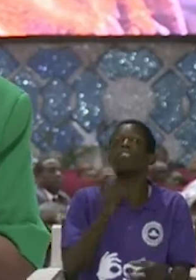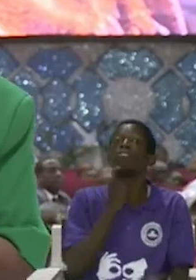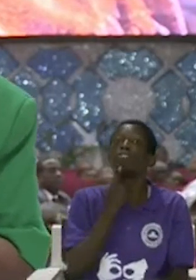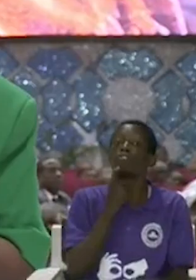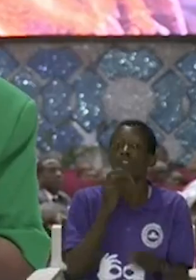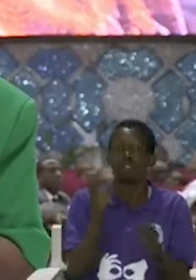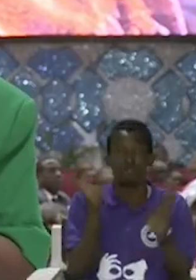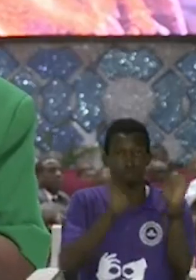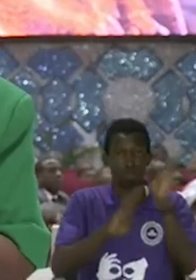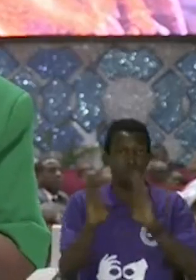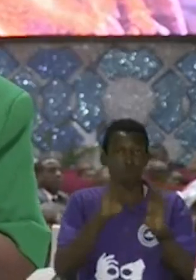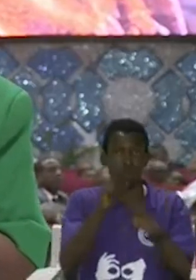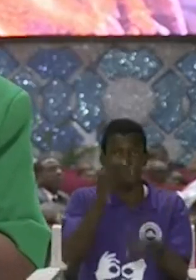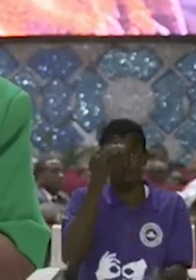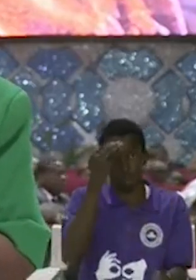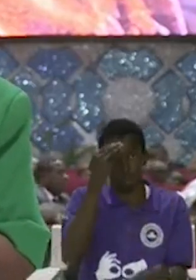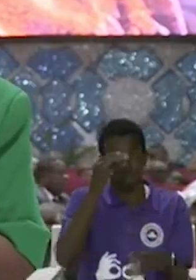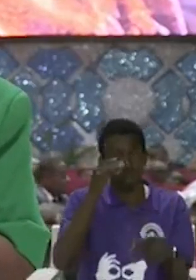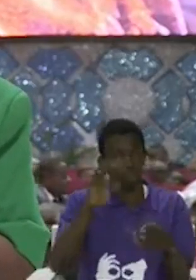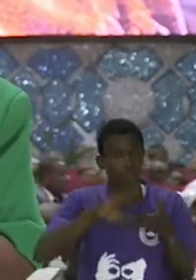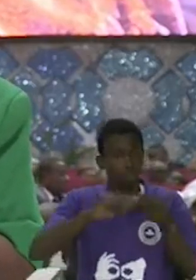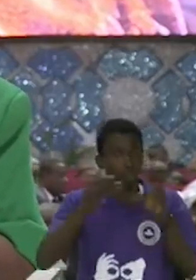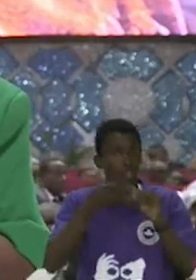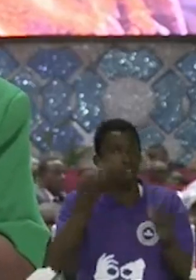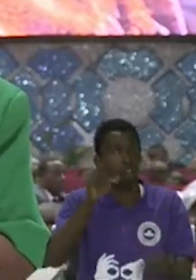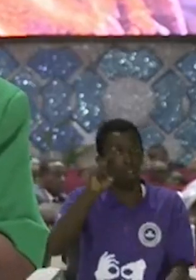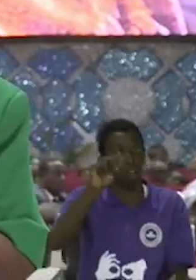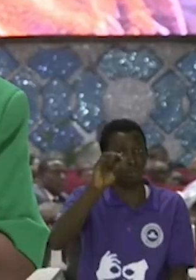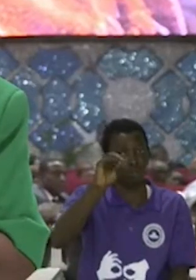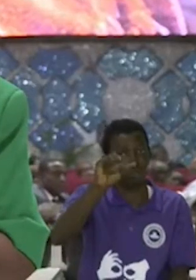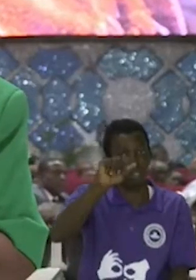You know the story of Noah now.